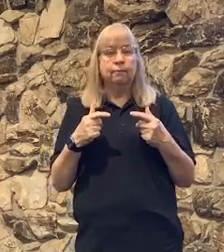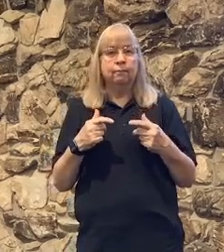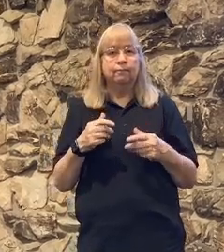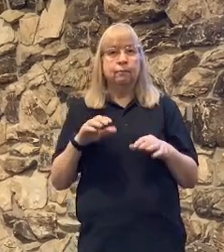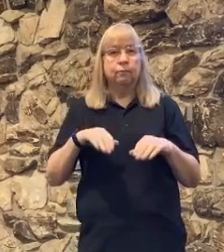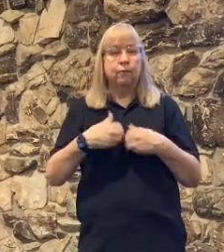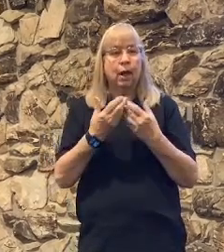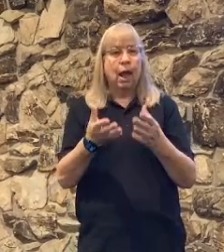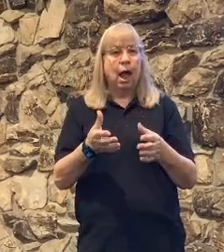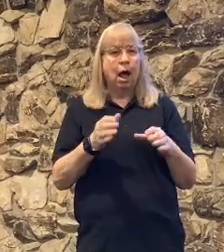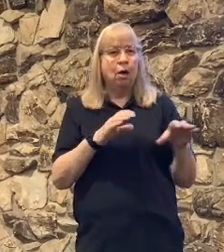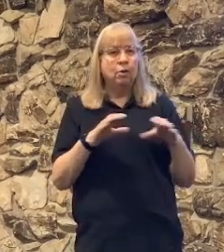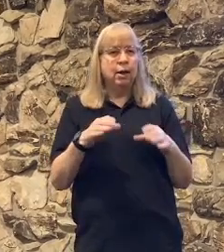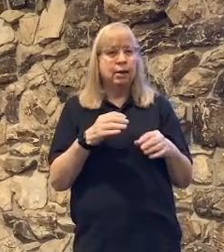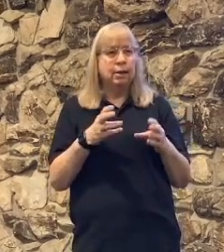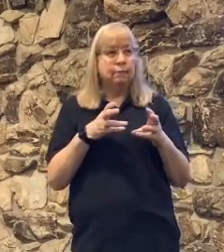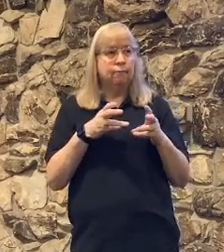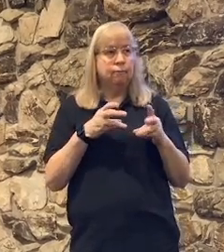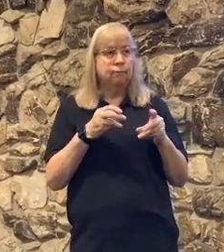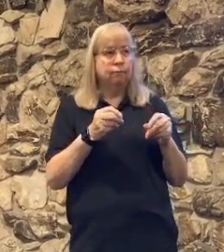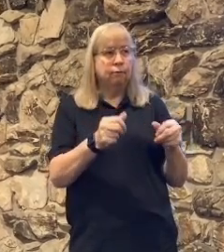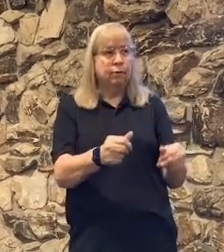life? How does it feed you?